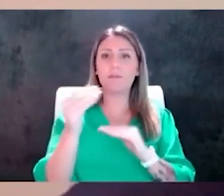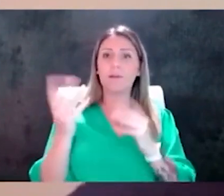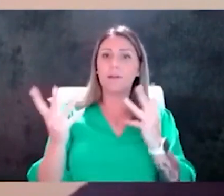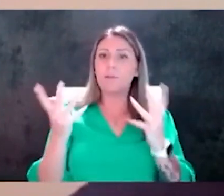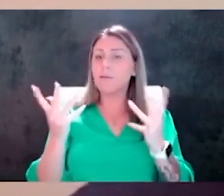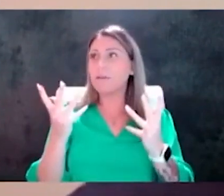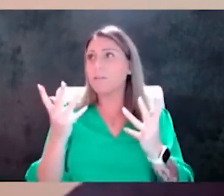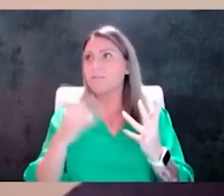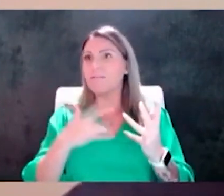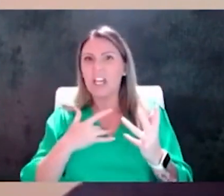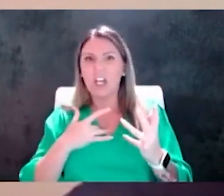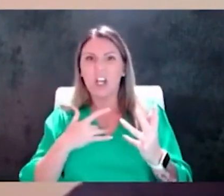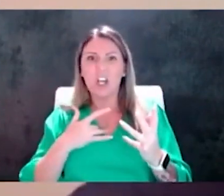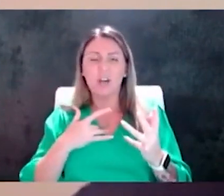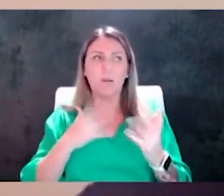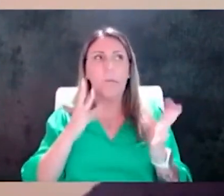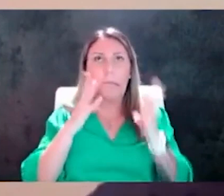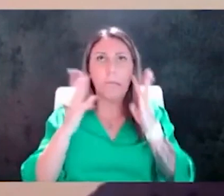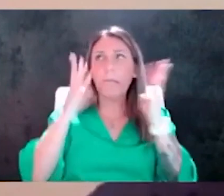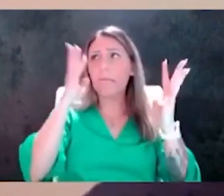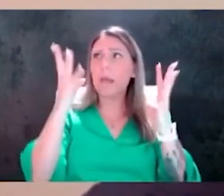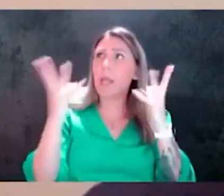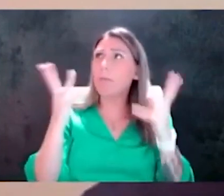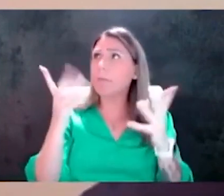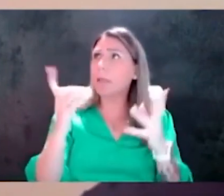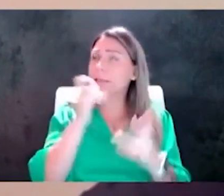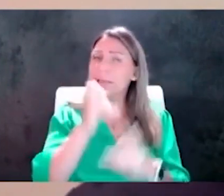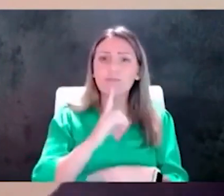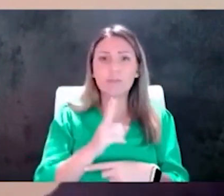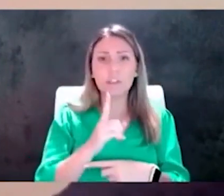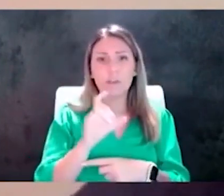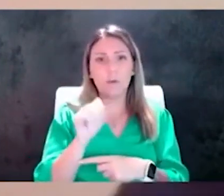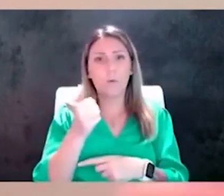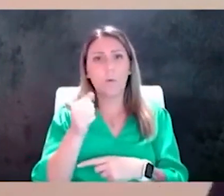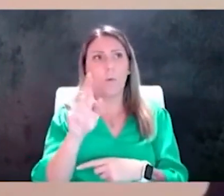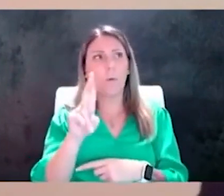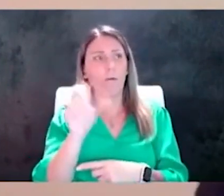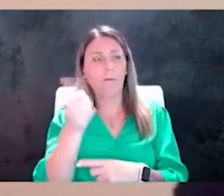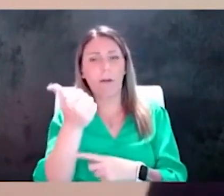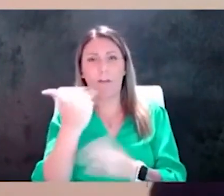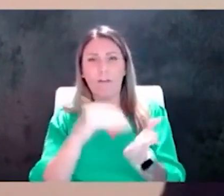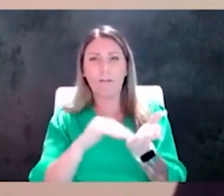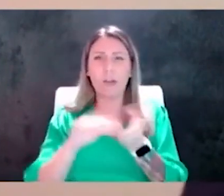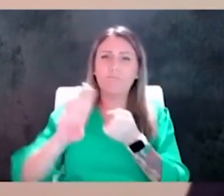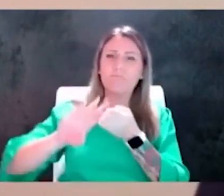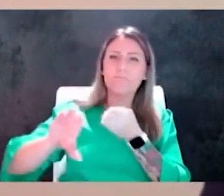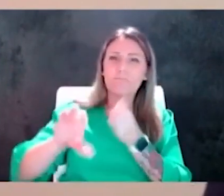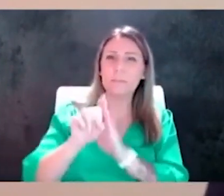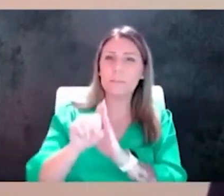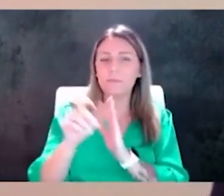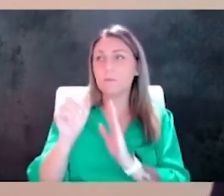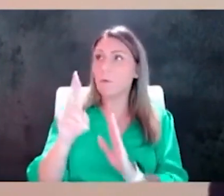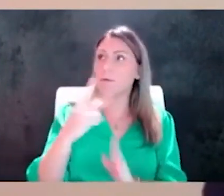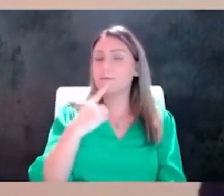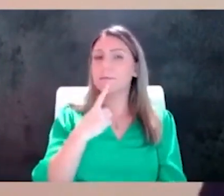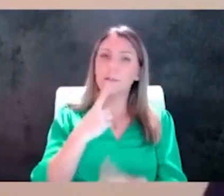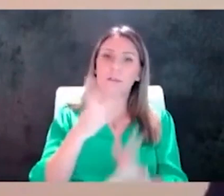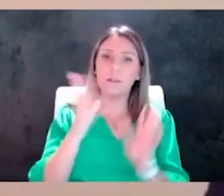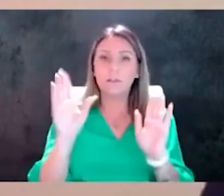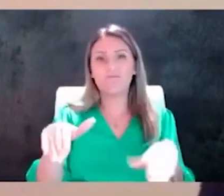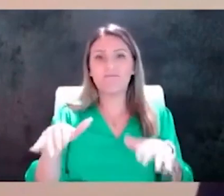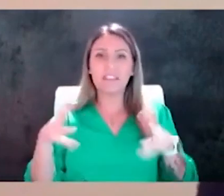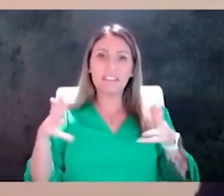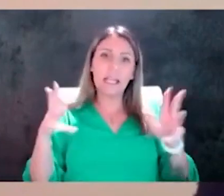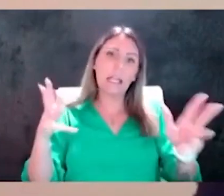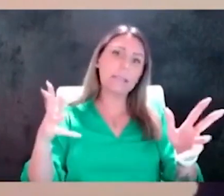up or feel like it's in their head, or maybe they've had other doctors who have dismissed their symptoms or told them that it was just anxiety, et